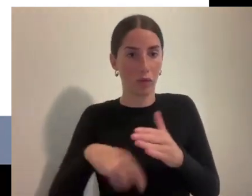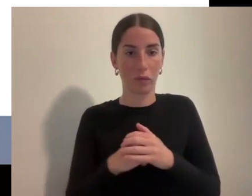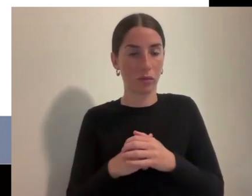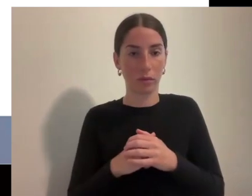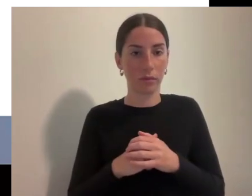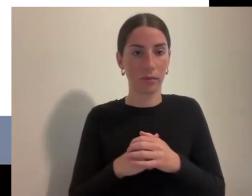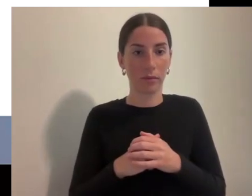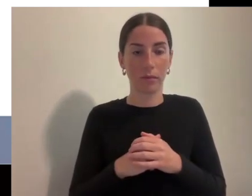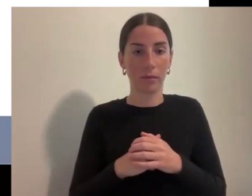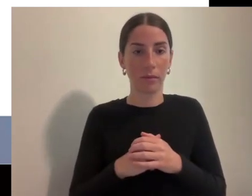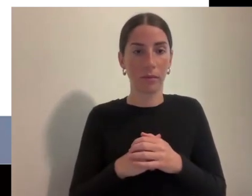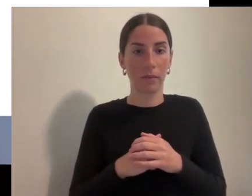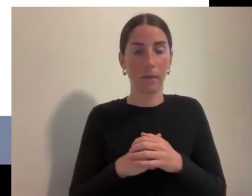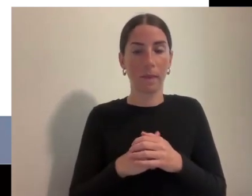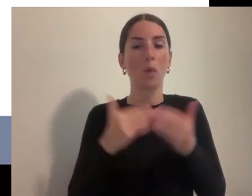see.